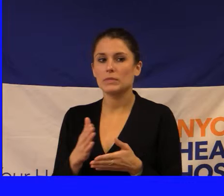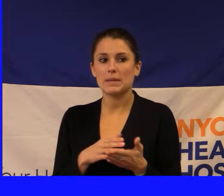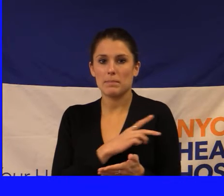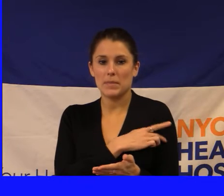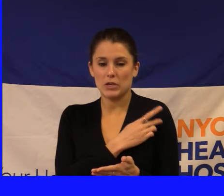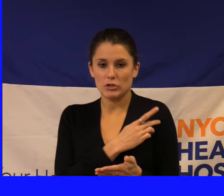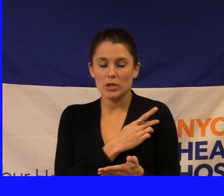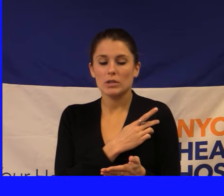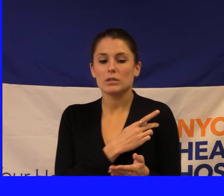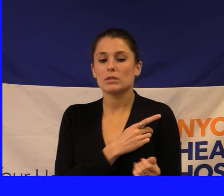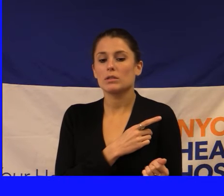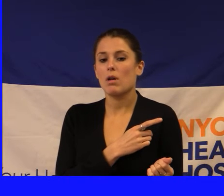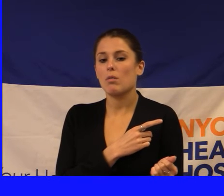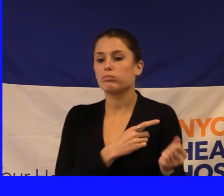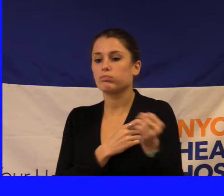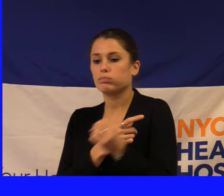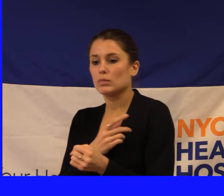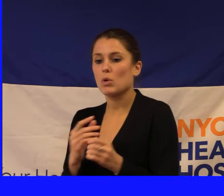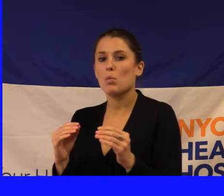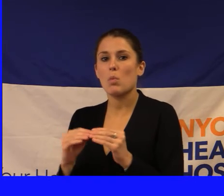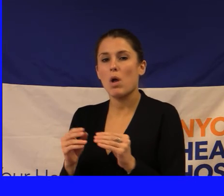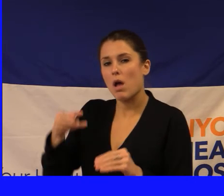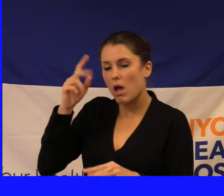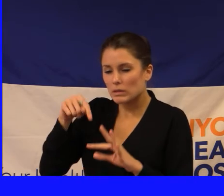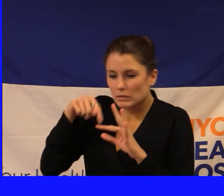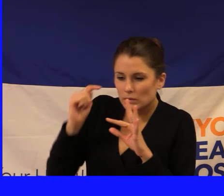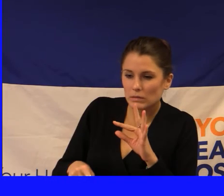highly specialized or more,